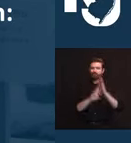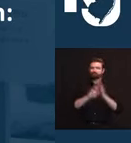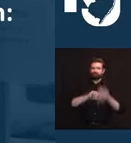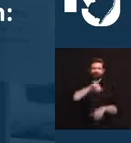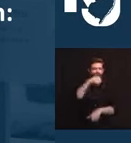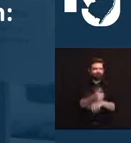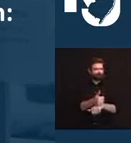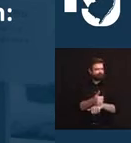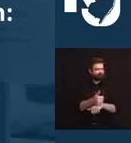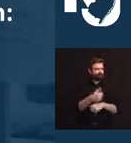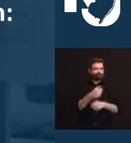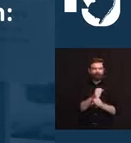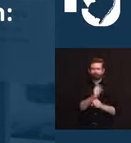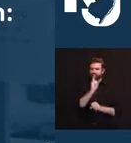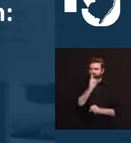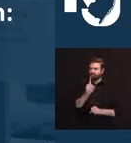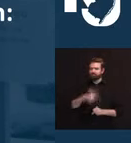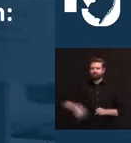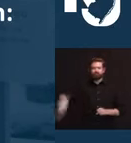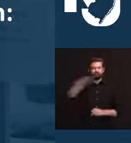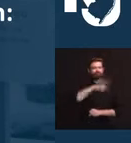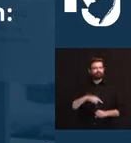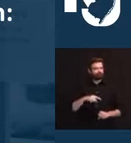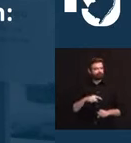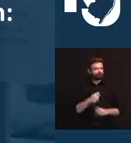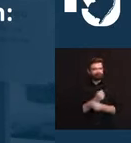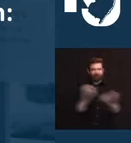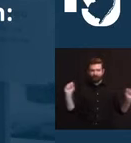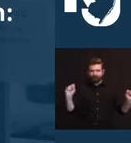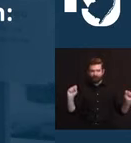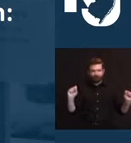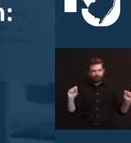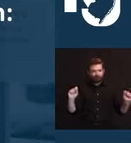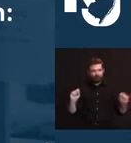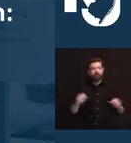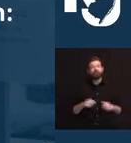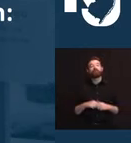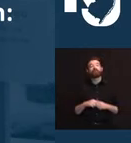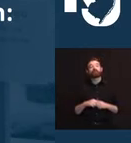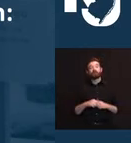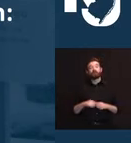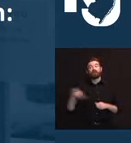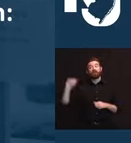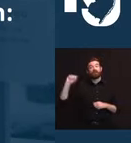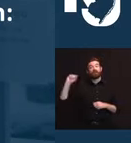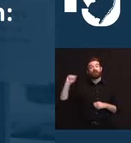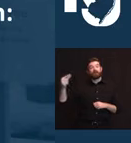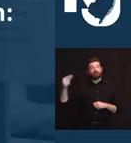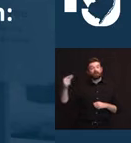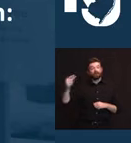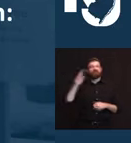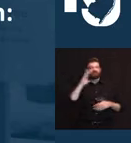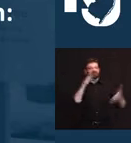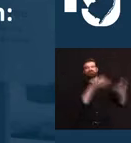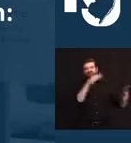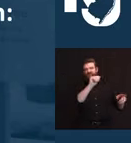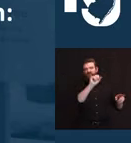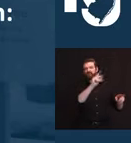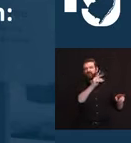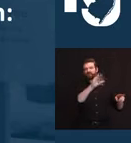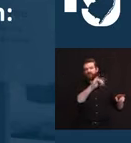health. The Attorney General will be bringing a lawsuit as we speak against Asbury Park to enforce our